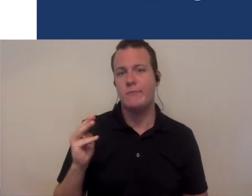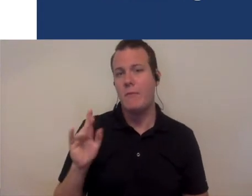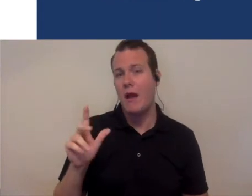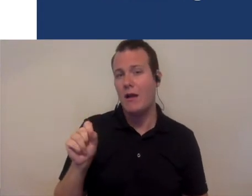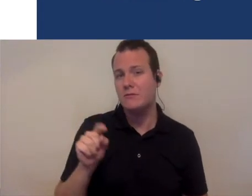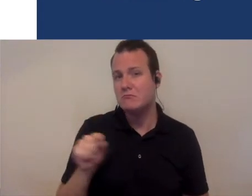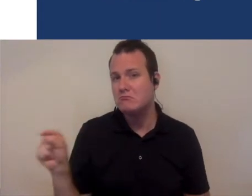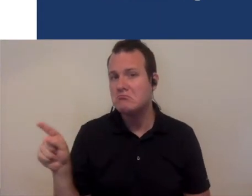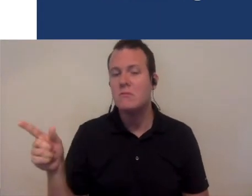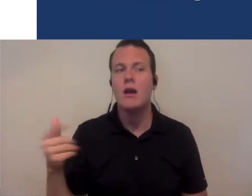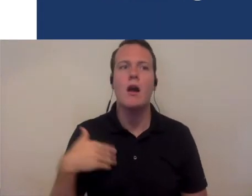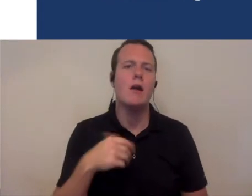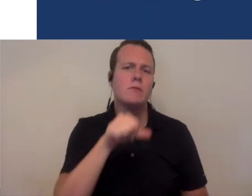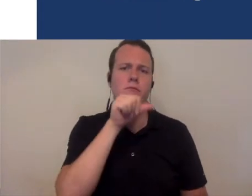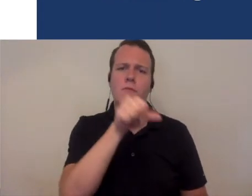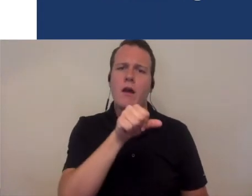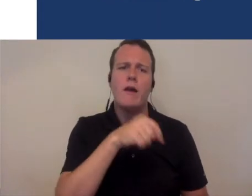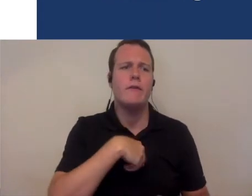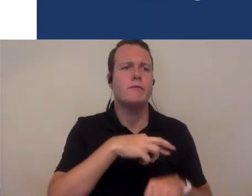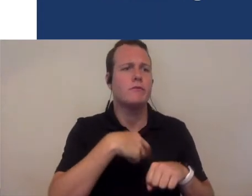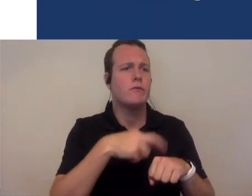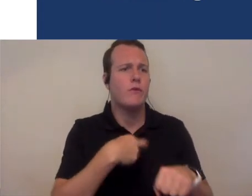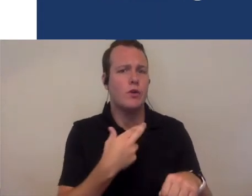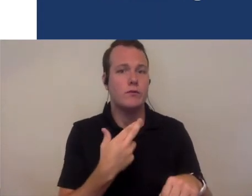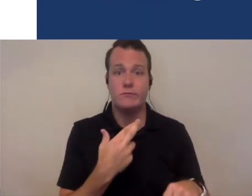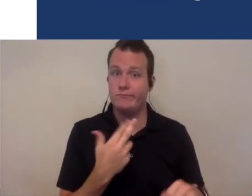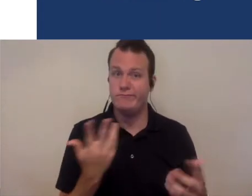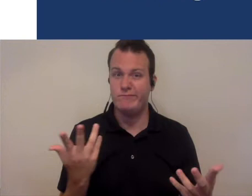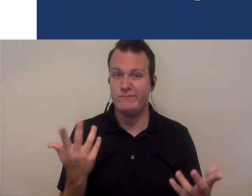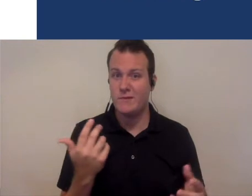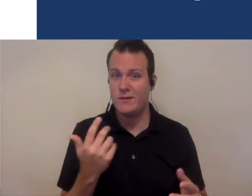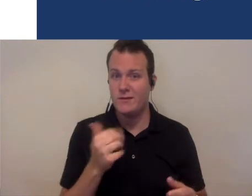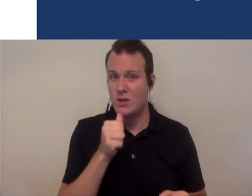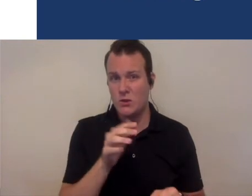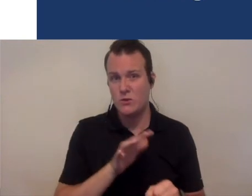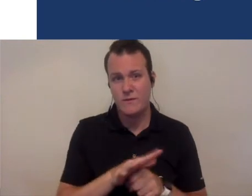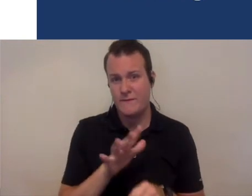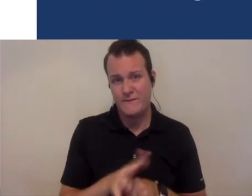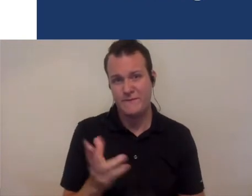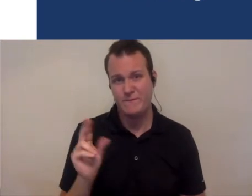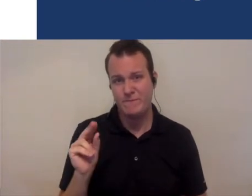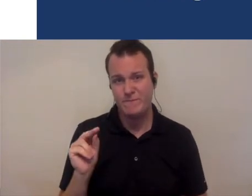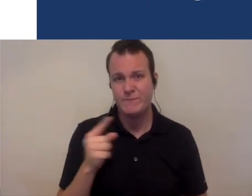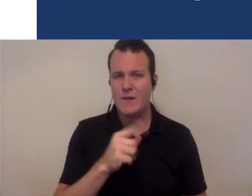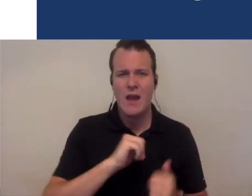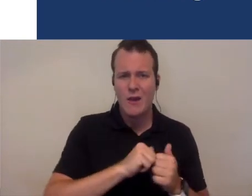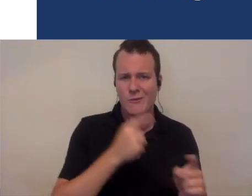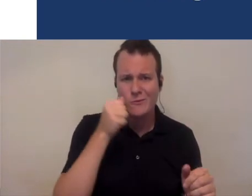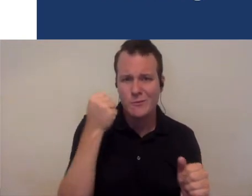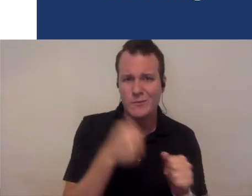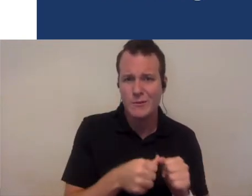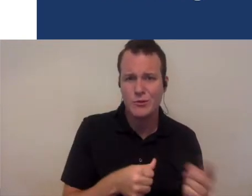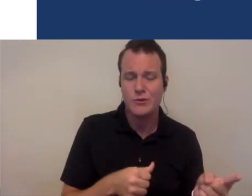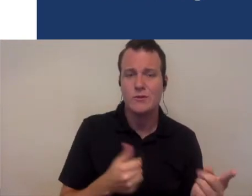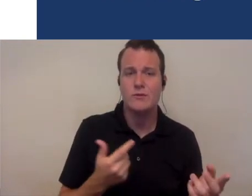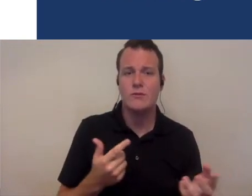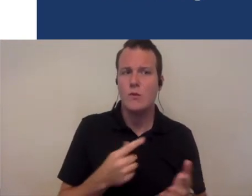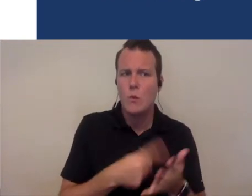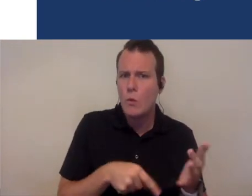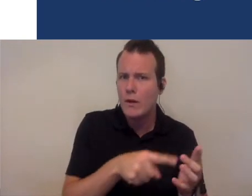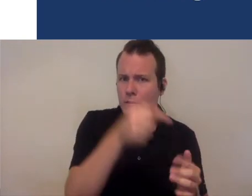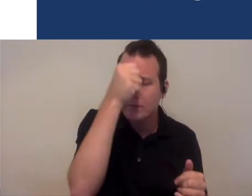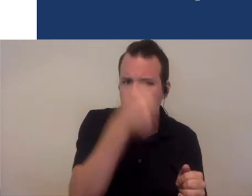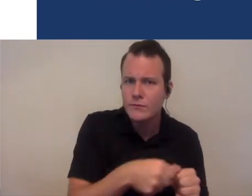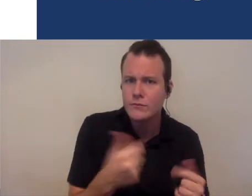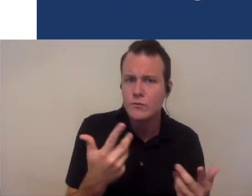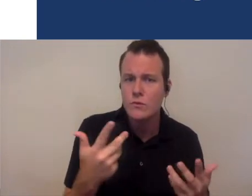office. I'd love to have referrals from you. That's not how are they going to remember that? What is it that remember? But